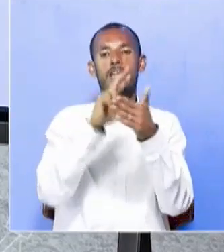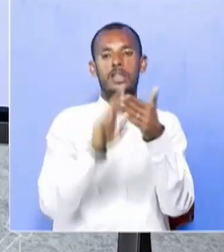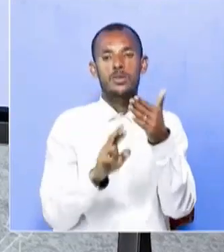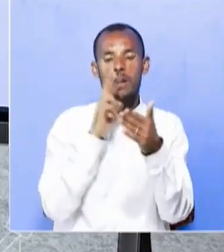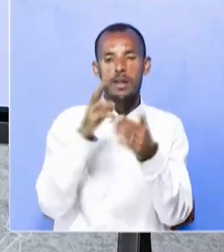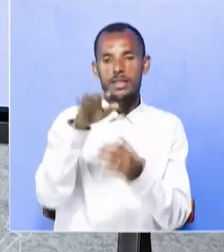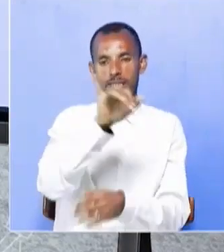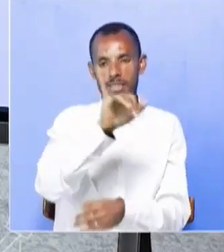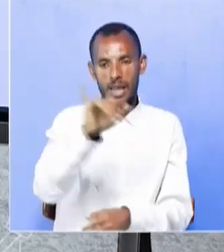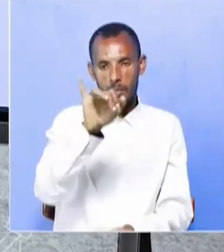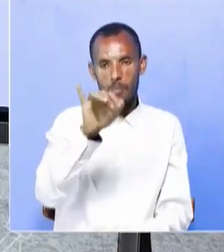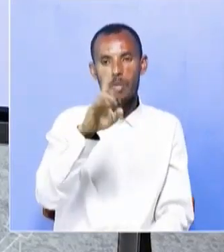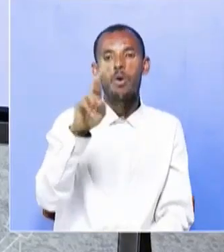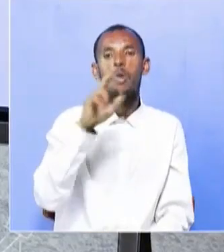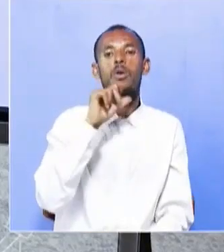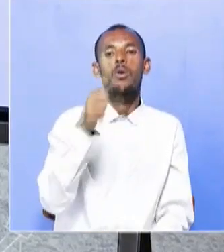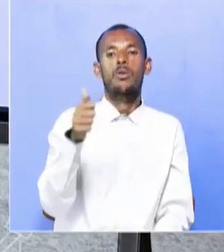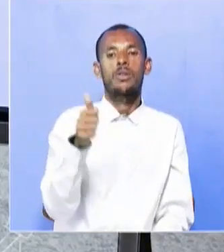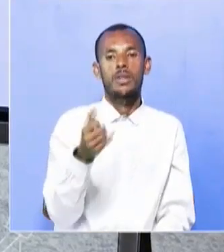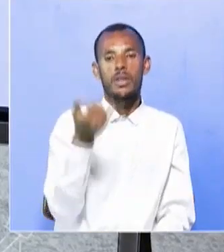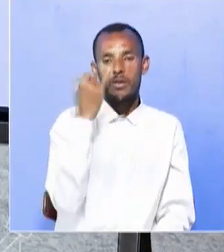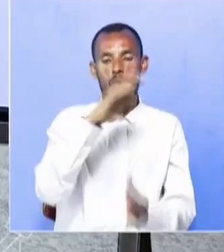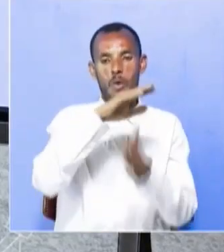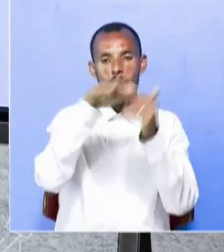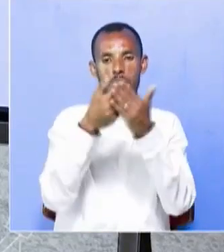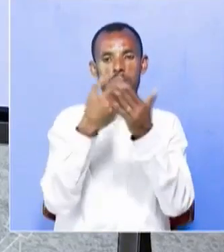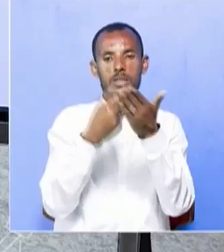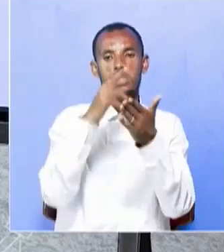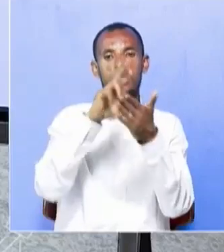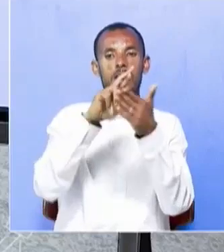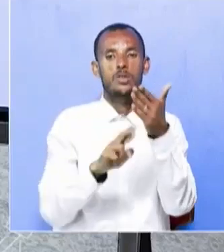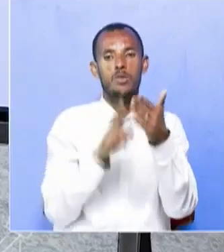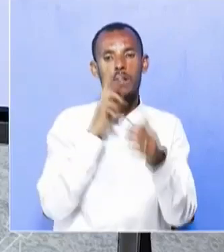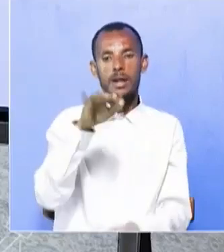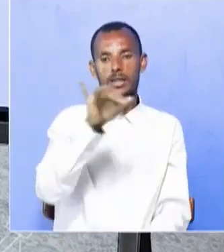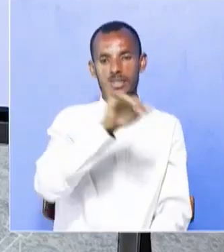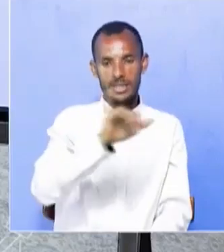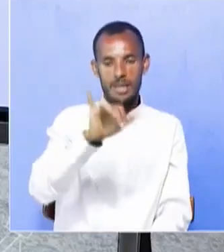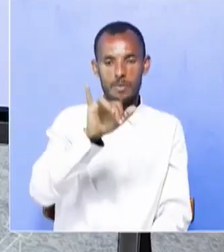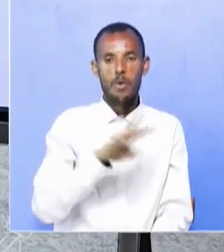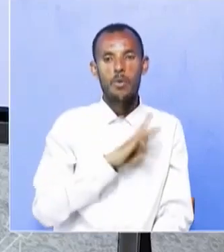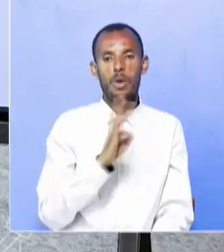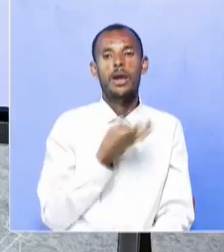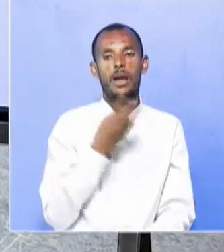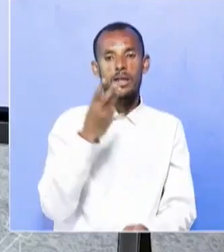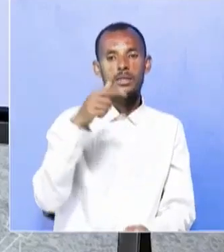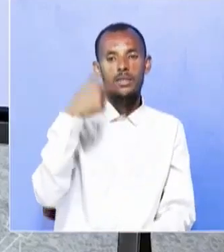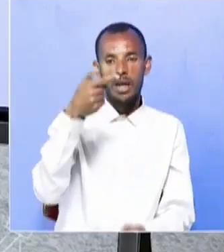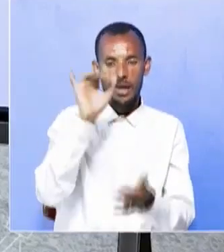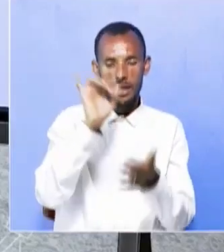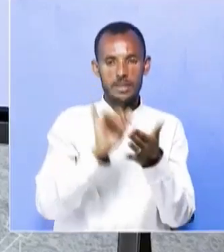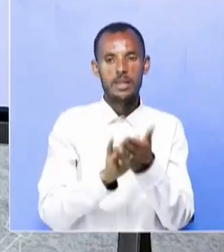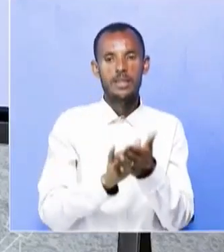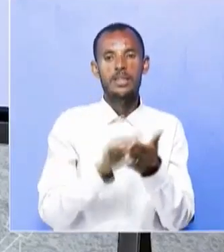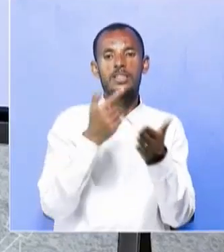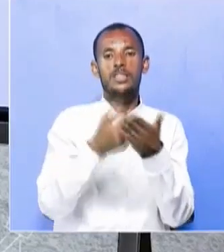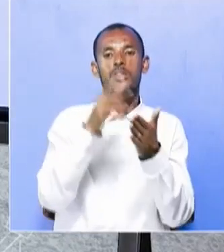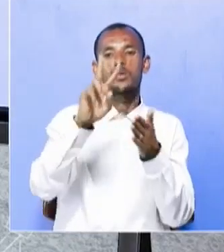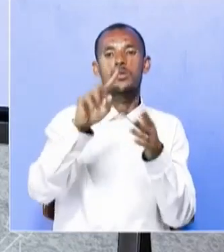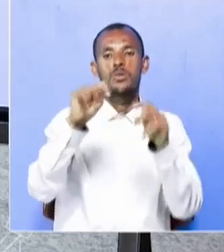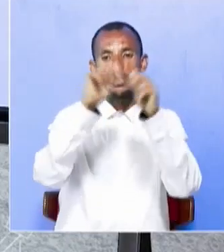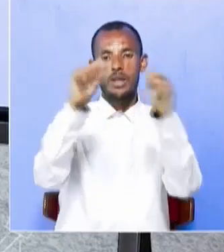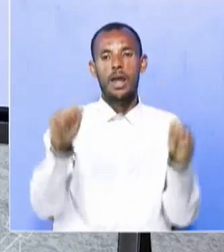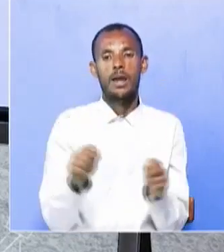the same or not. If all these ratios are the same, we can say that these two